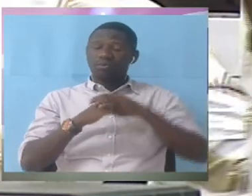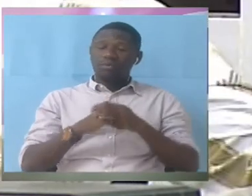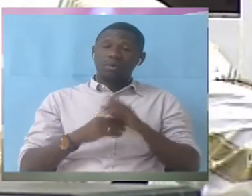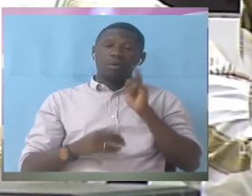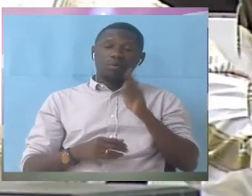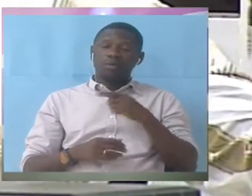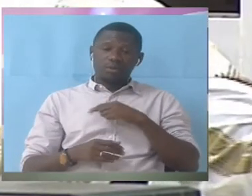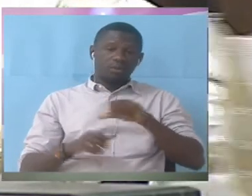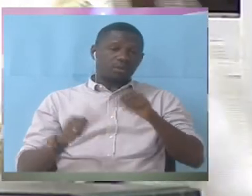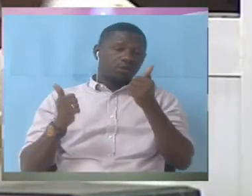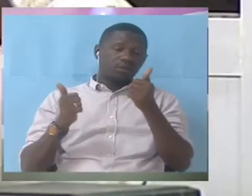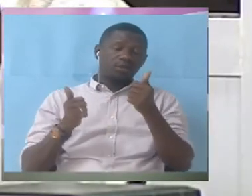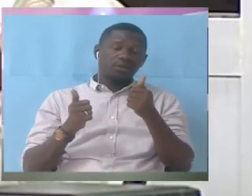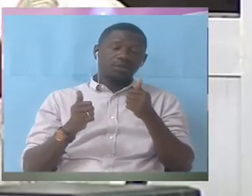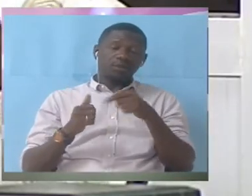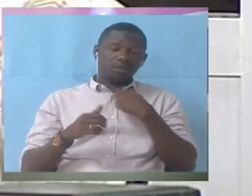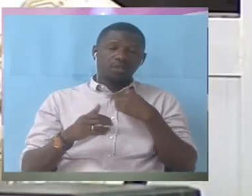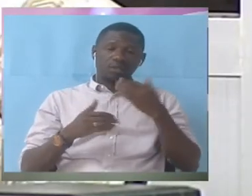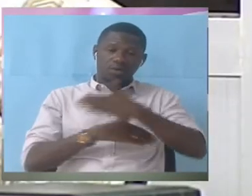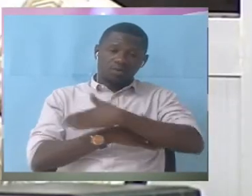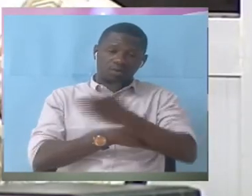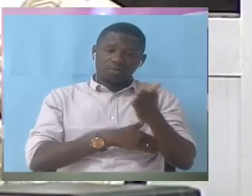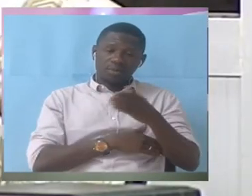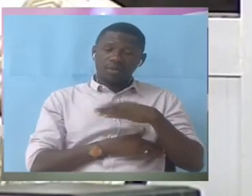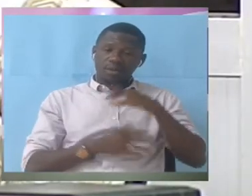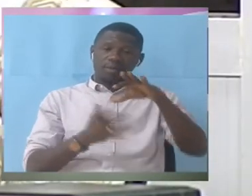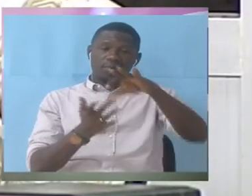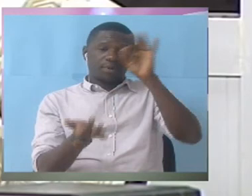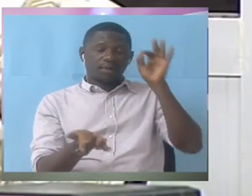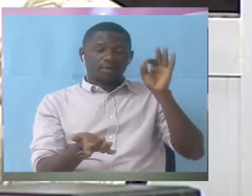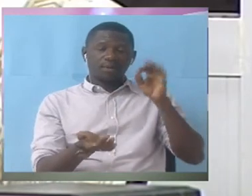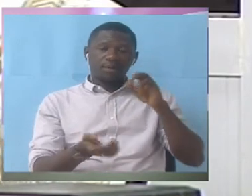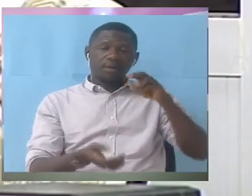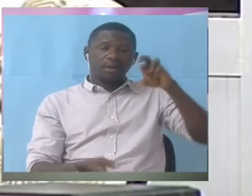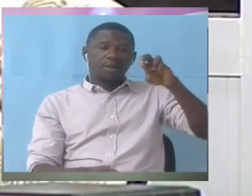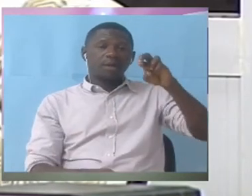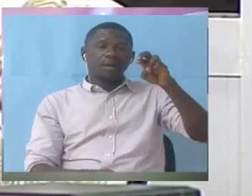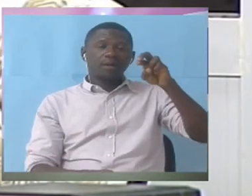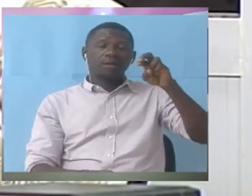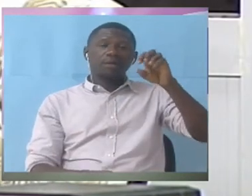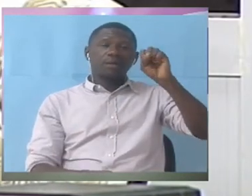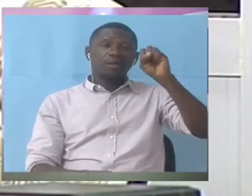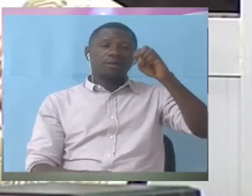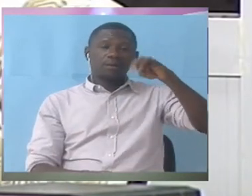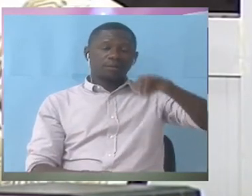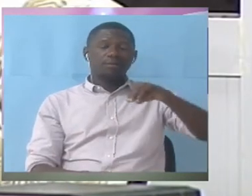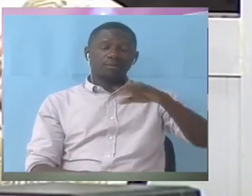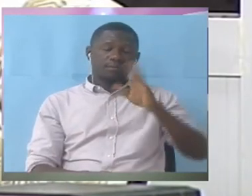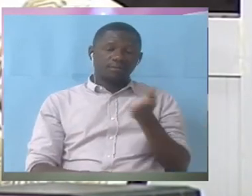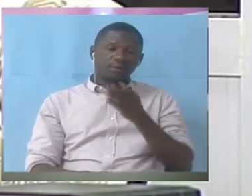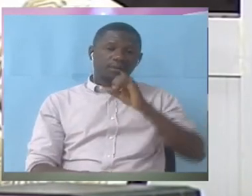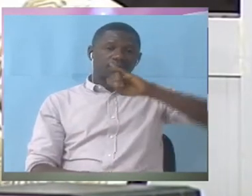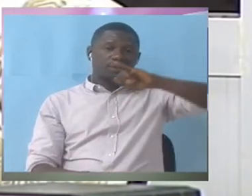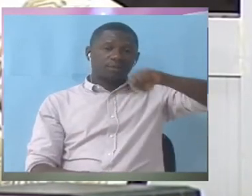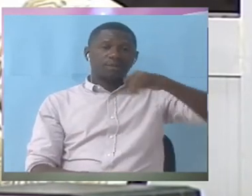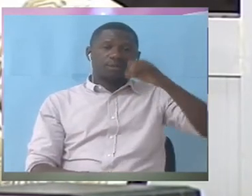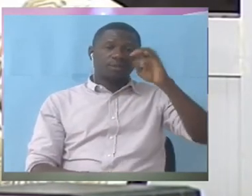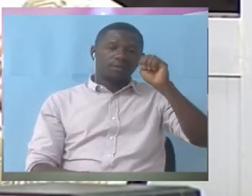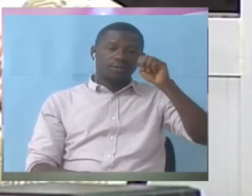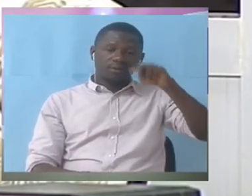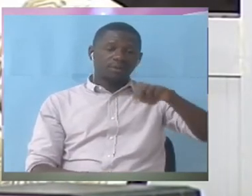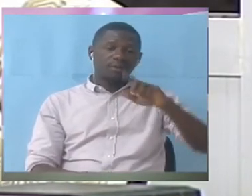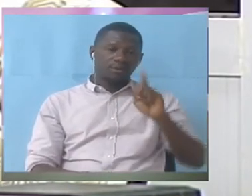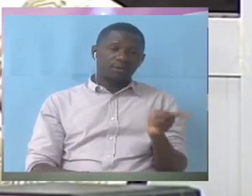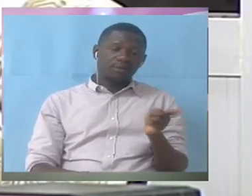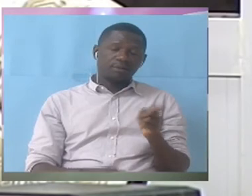started at the entrance and they picked out RSM Jeng waye nak ci bunta ba lañ ko commencé ñu daldi